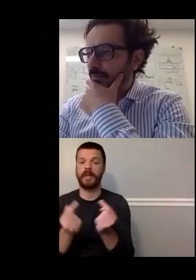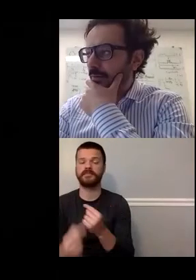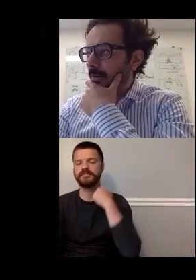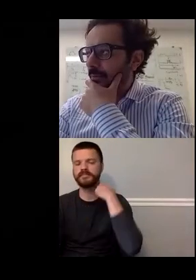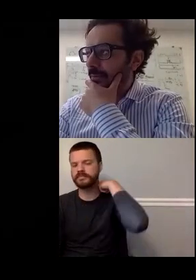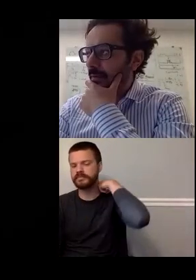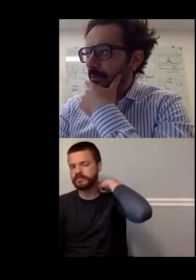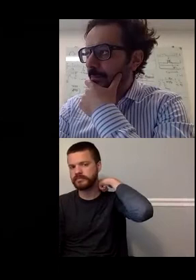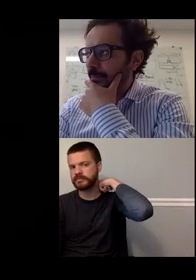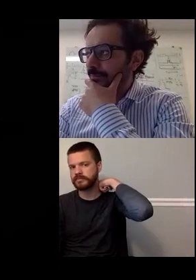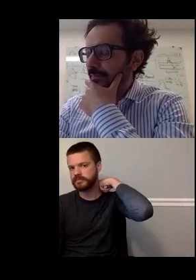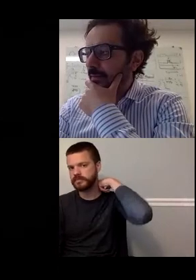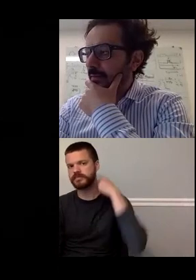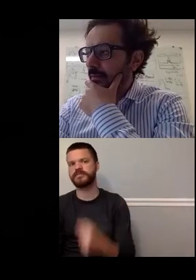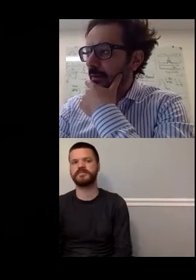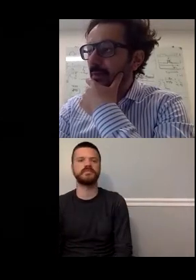example from